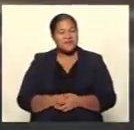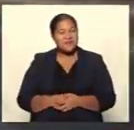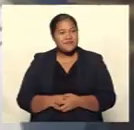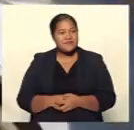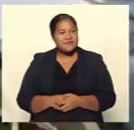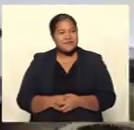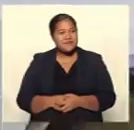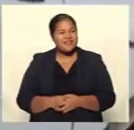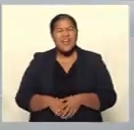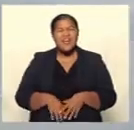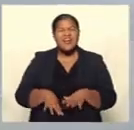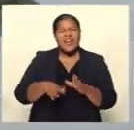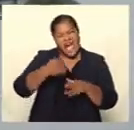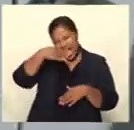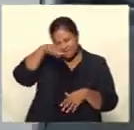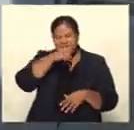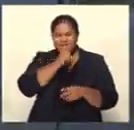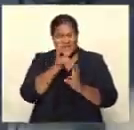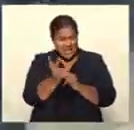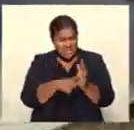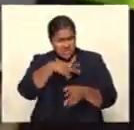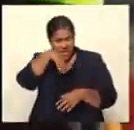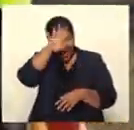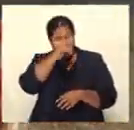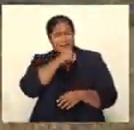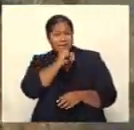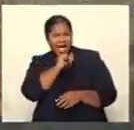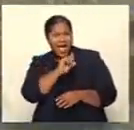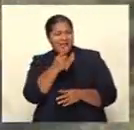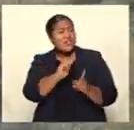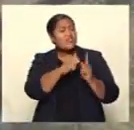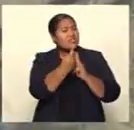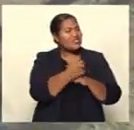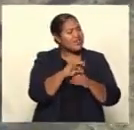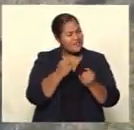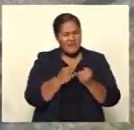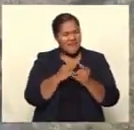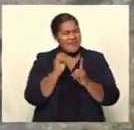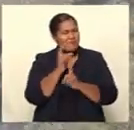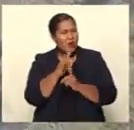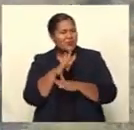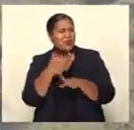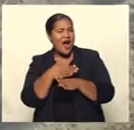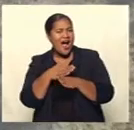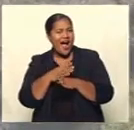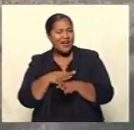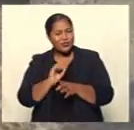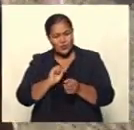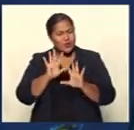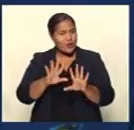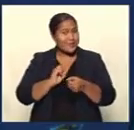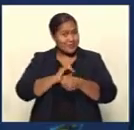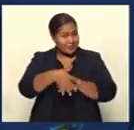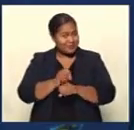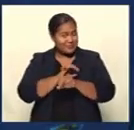Laturanga Nikoro says Fijians in traditional settings play an important role in the fight against COVID-19.